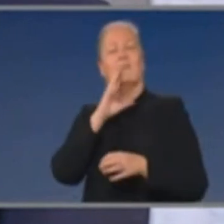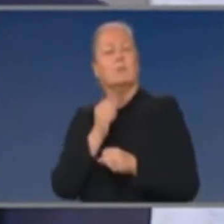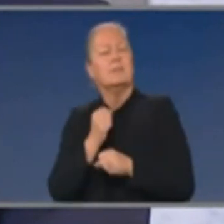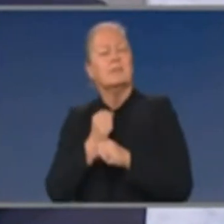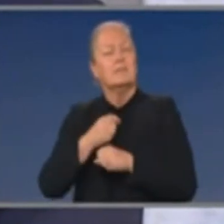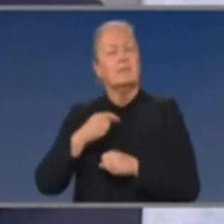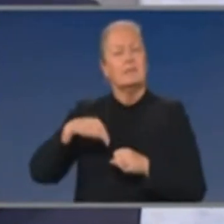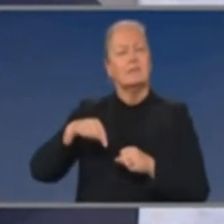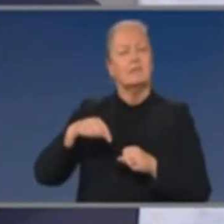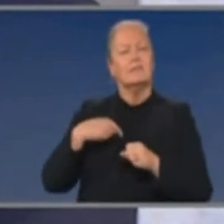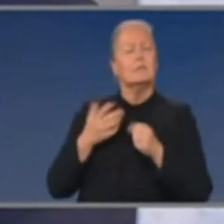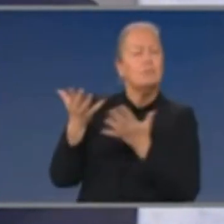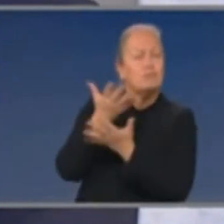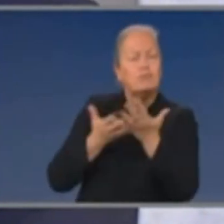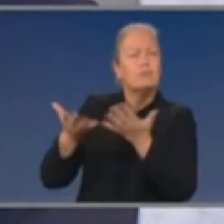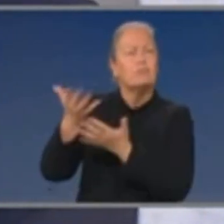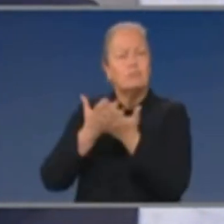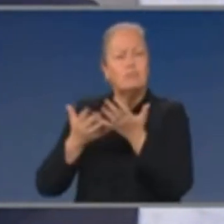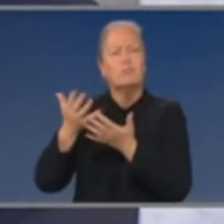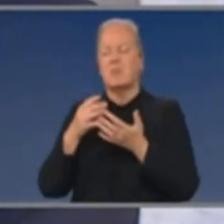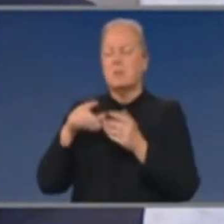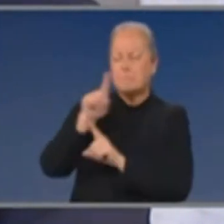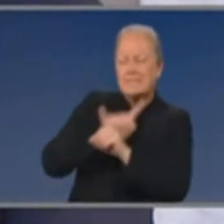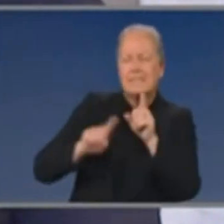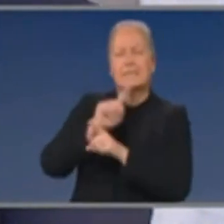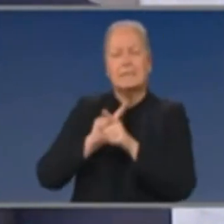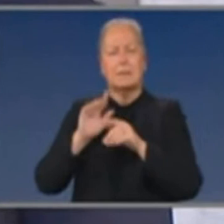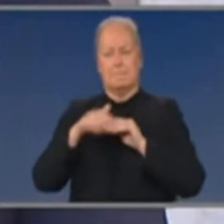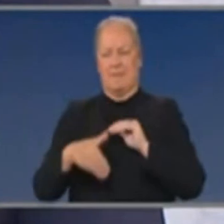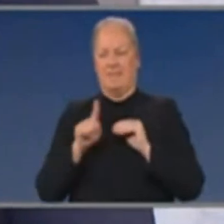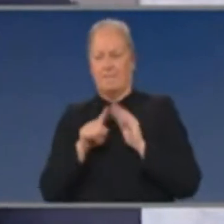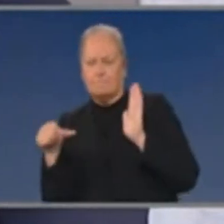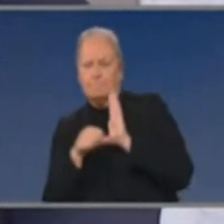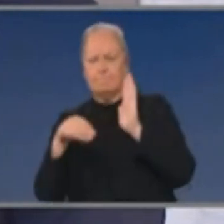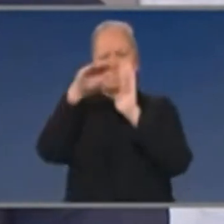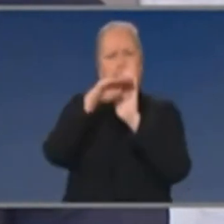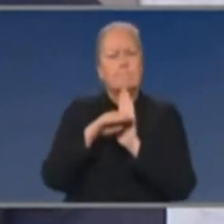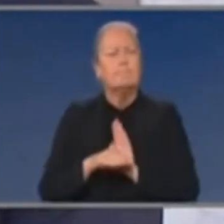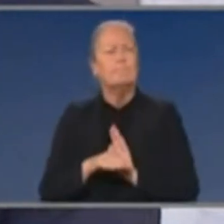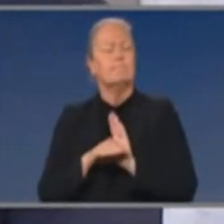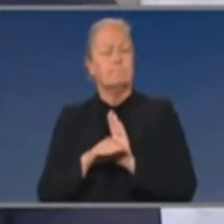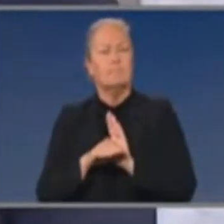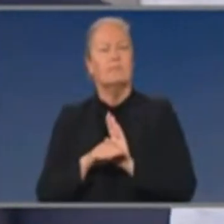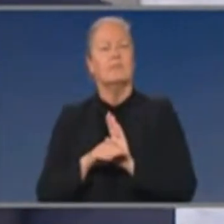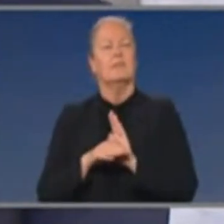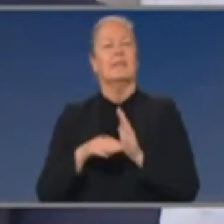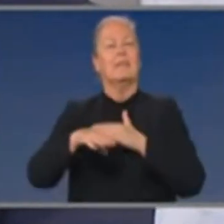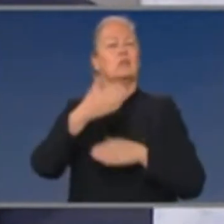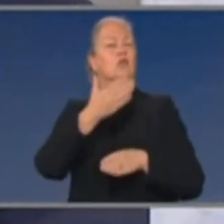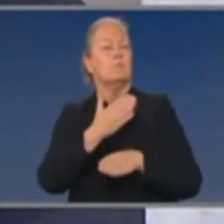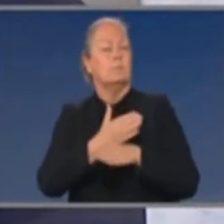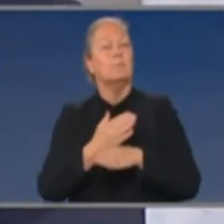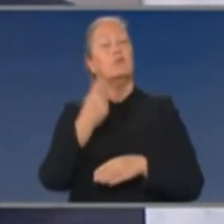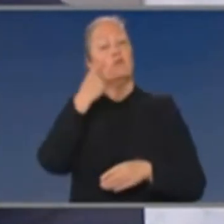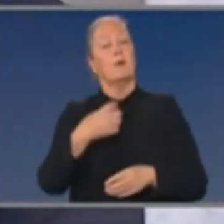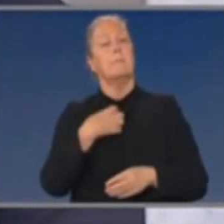priority of having a flexible arrangement when it comes to deregulation to aid the recovery and the aid of the generation of jobs. So every state